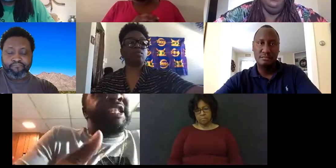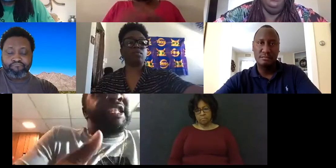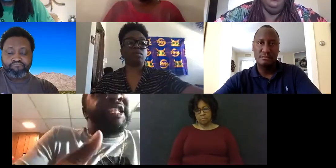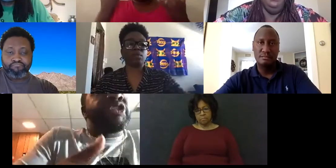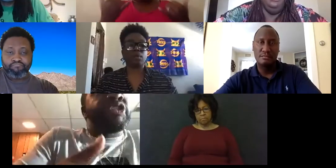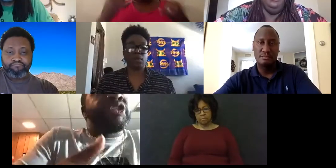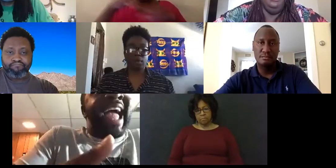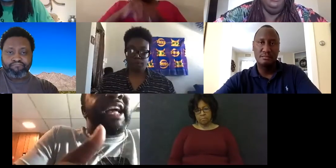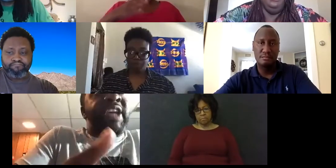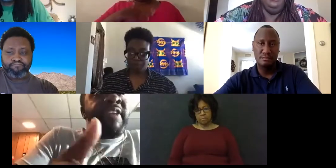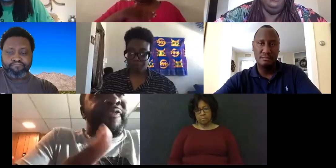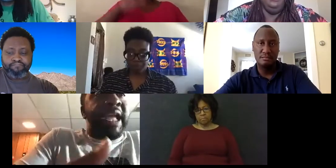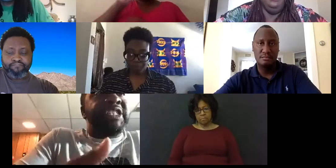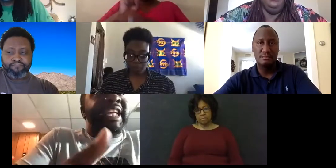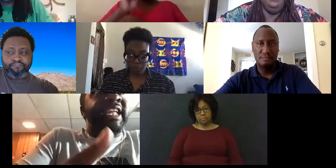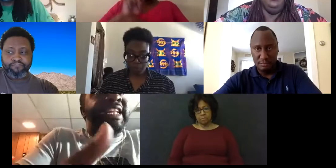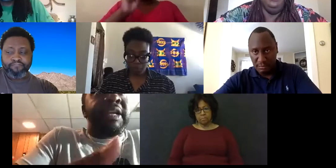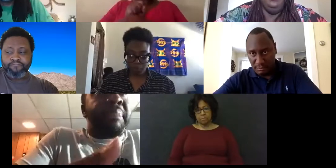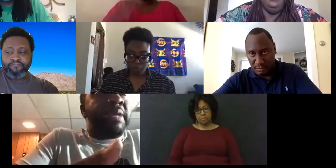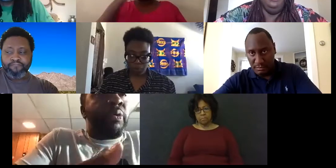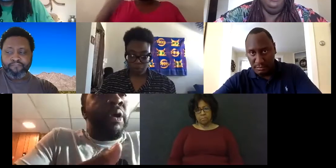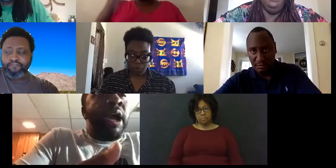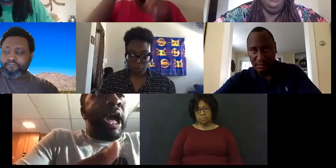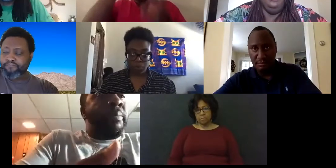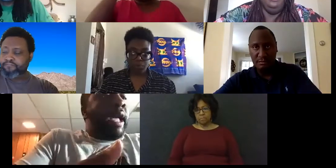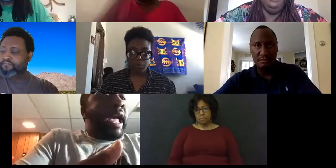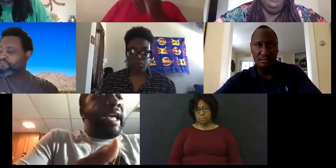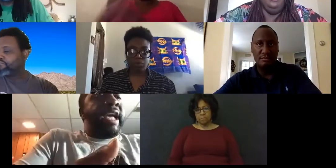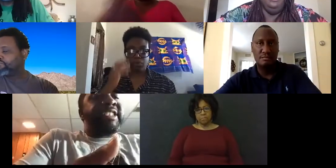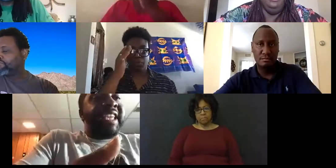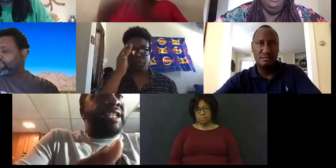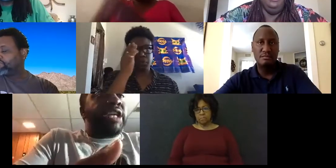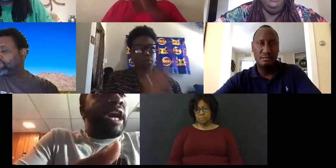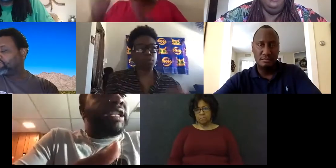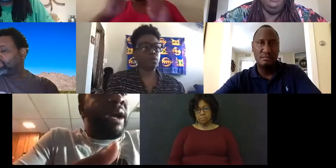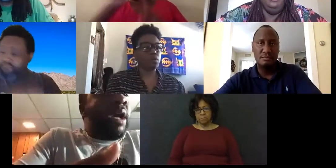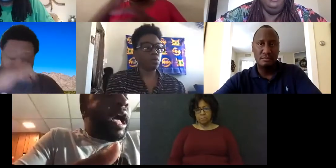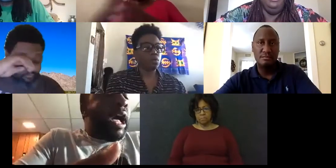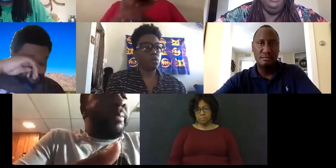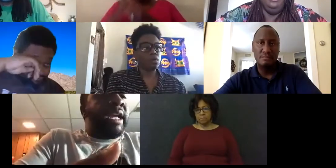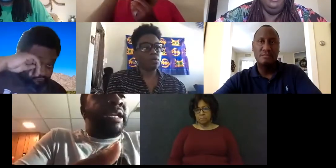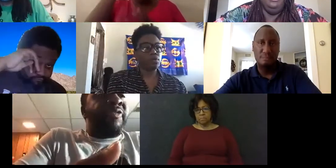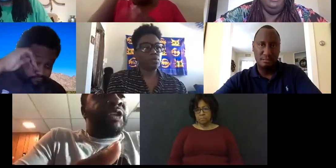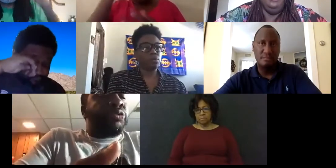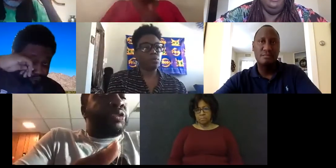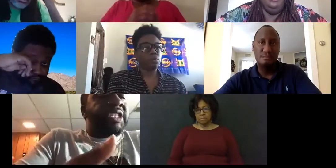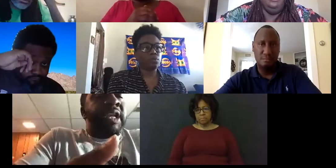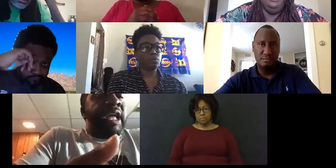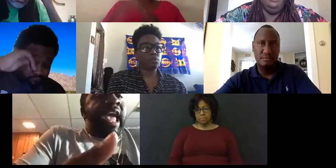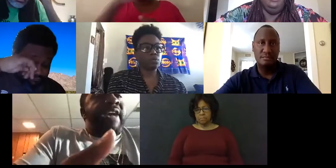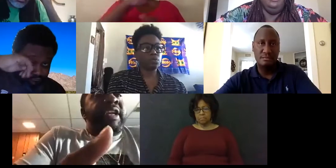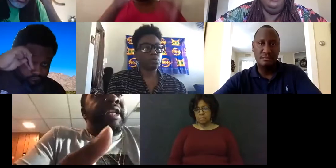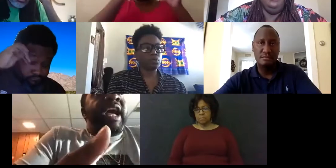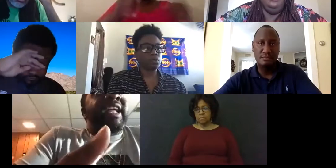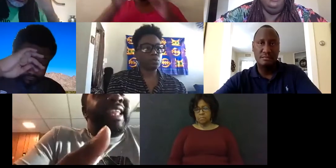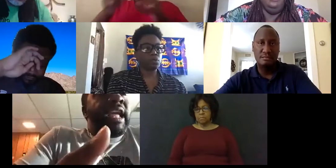job, I could see that there was the lack of information getting down to the people. As the King talked about, individuals